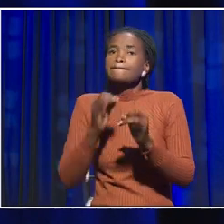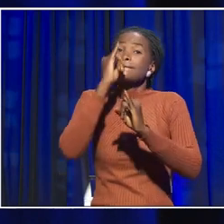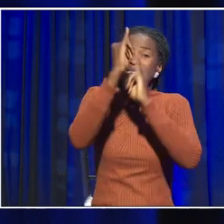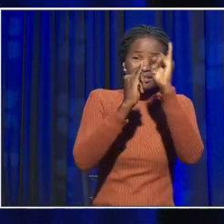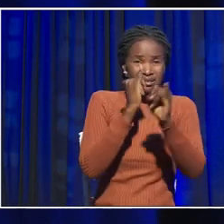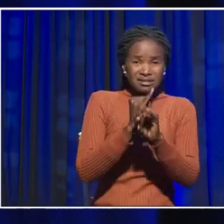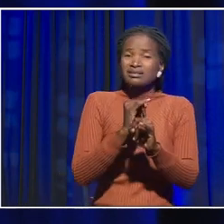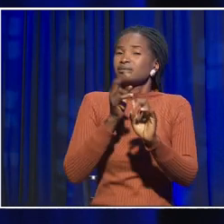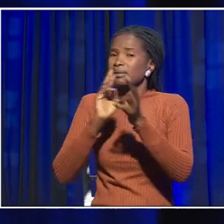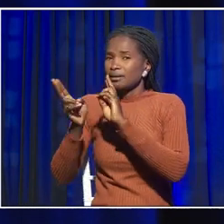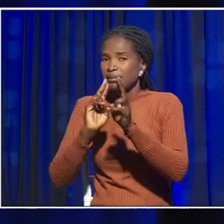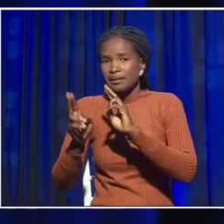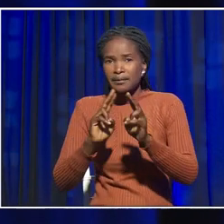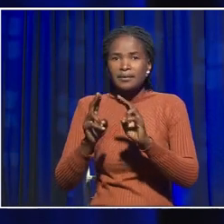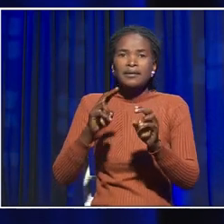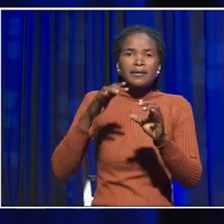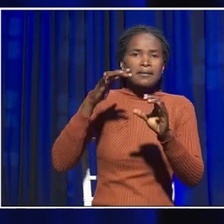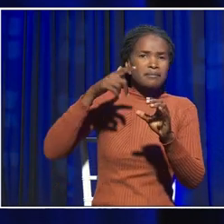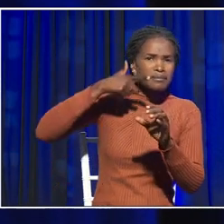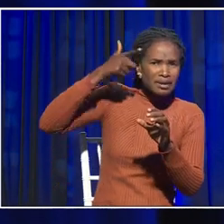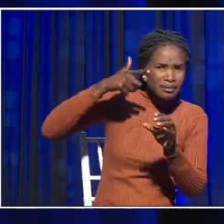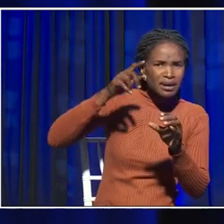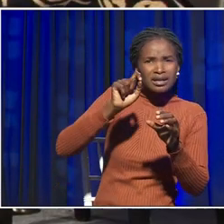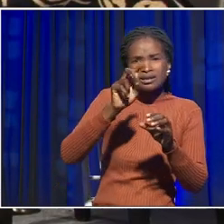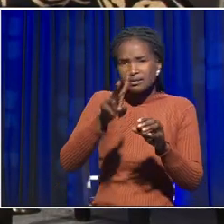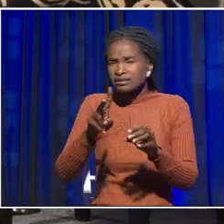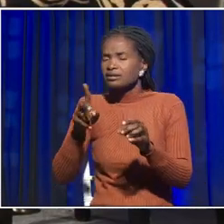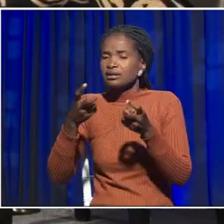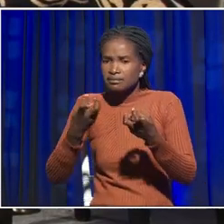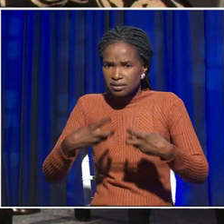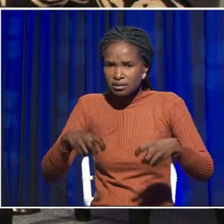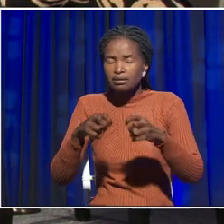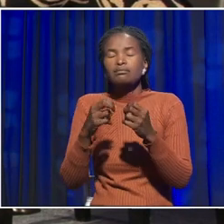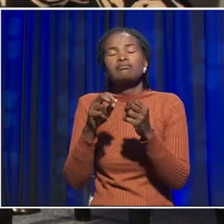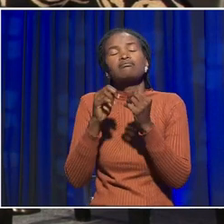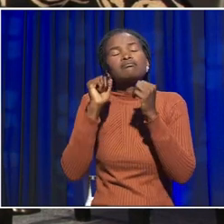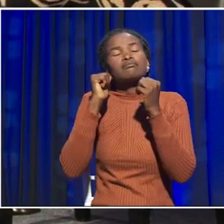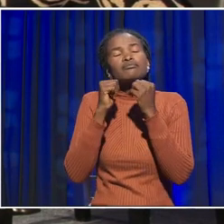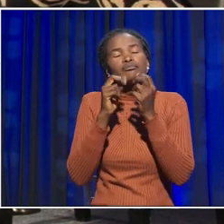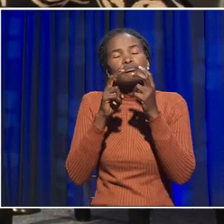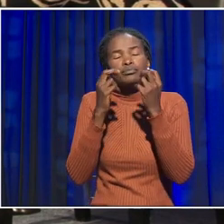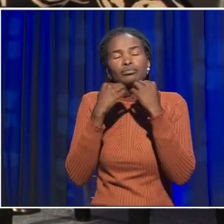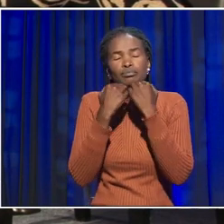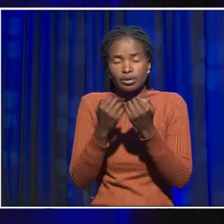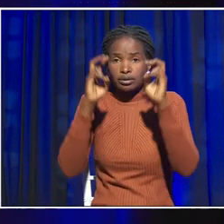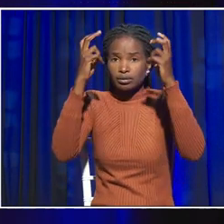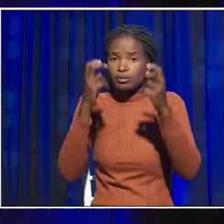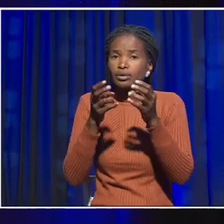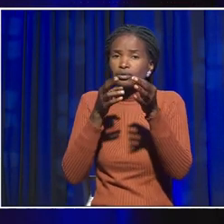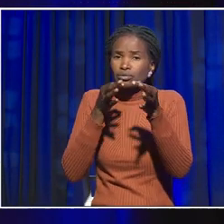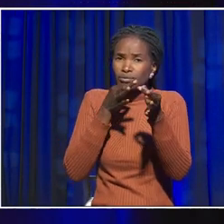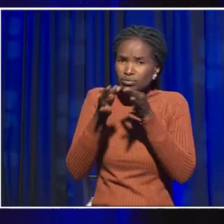internationally, even on documentaries and on your platform. Yeah. So, I think it's a very important topic. Yeah. And I think